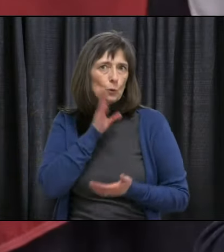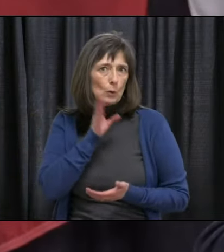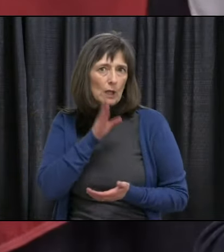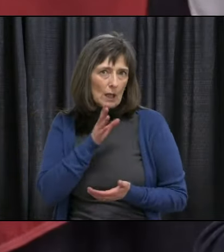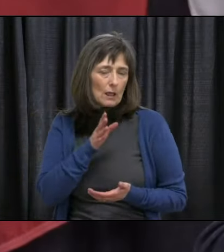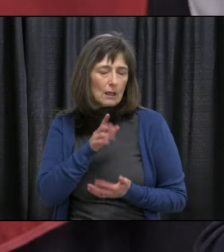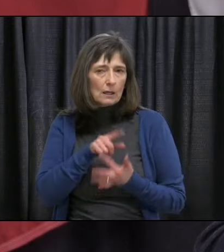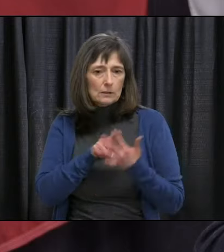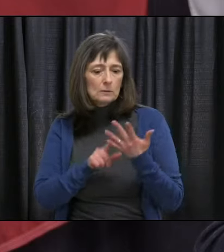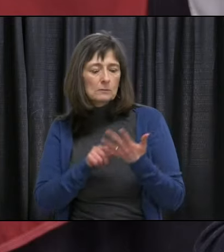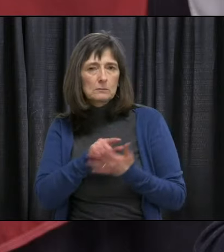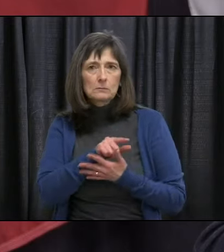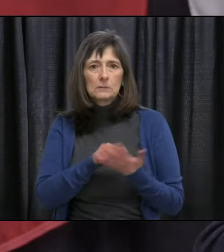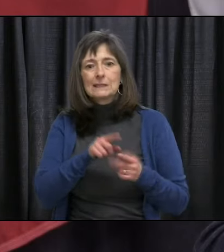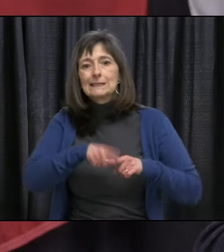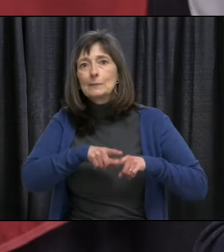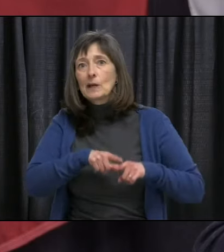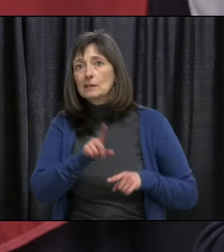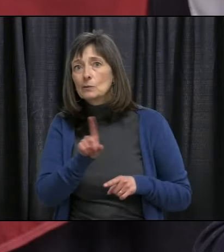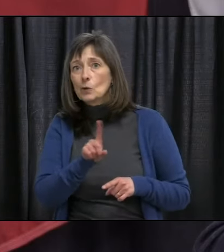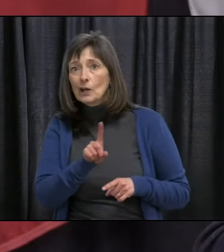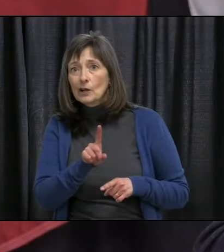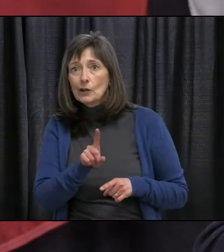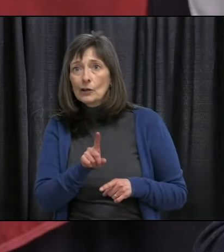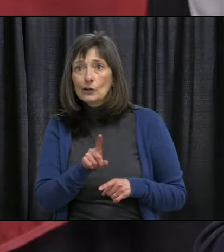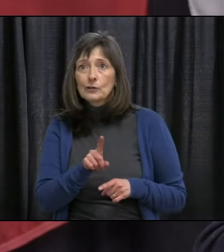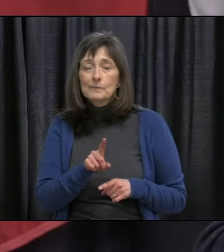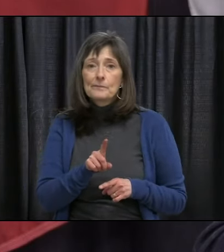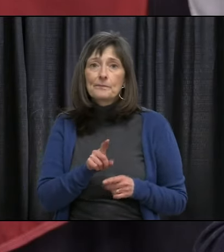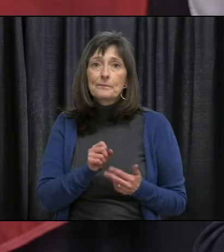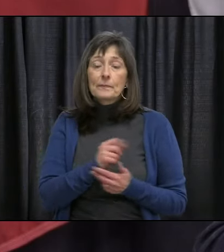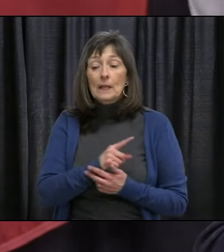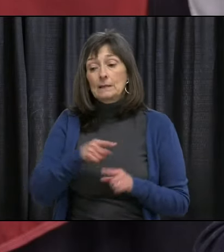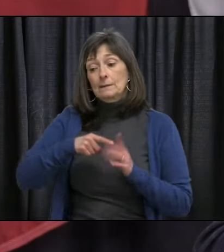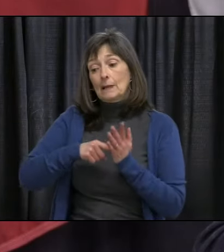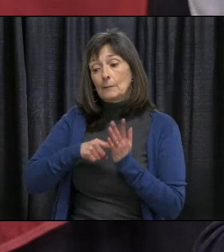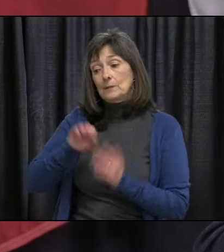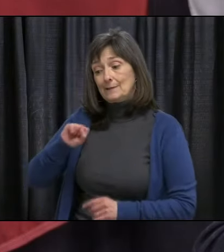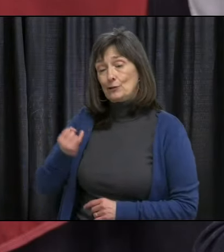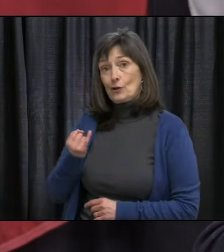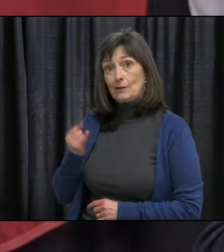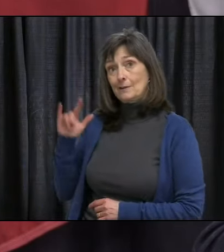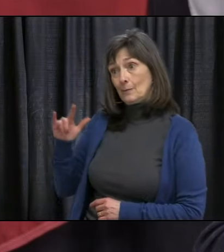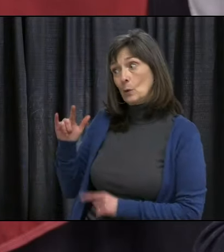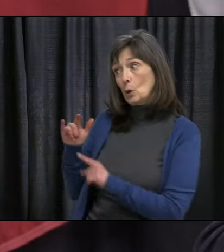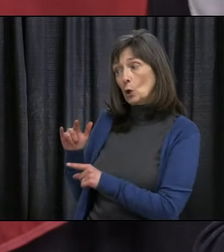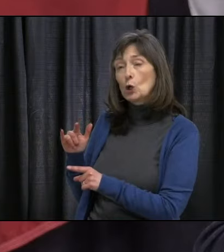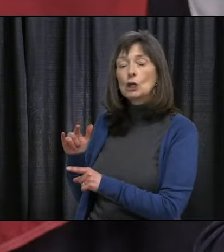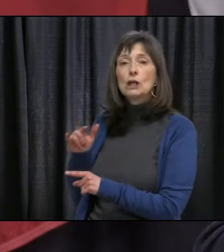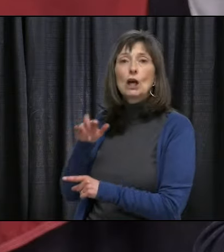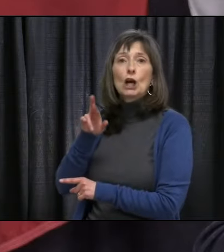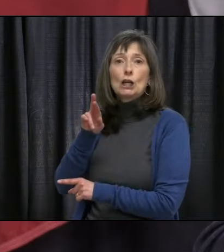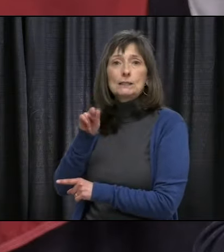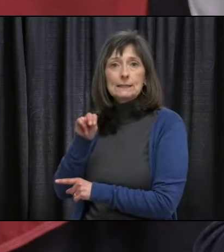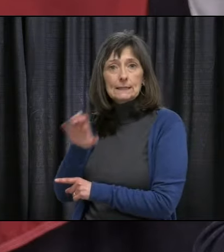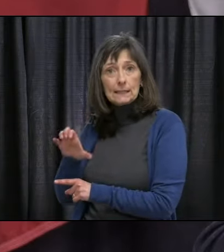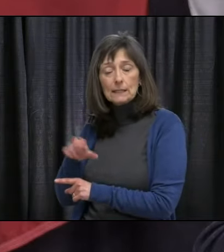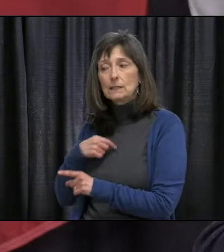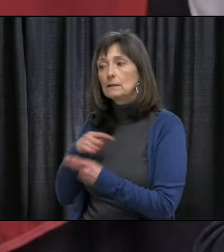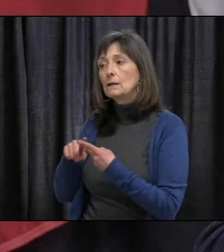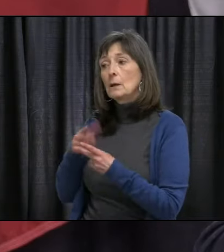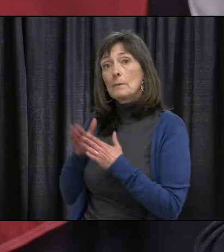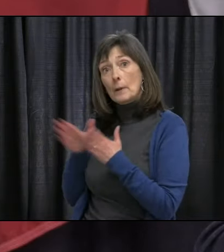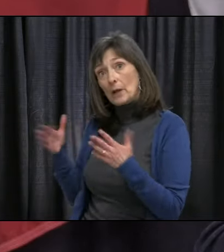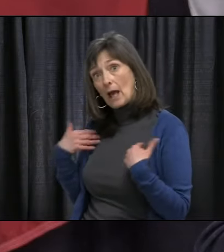entry would be within. As an example, in St. John's Airport here, we would see the RNC, we would see public